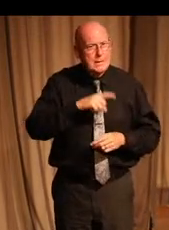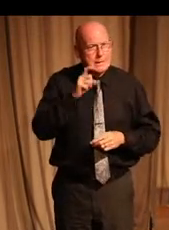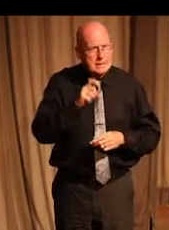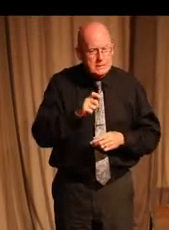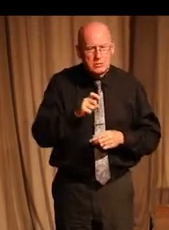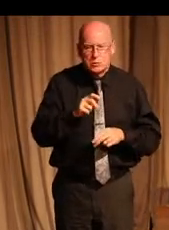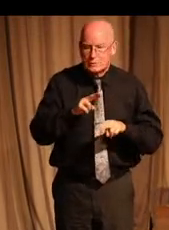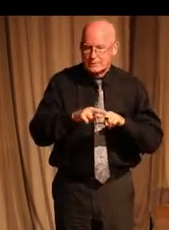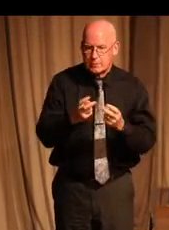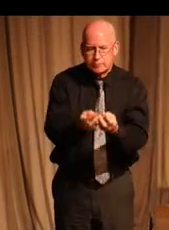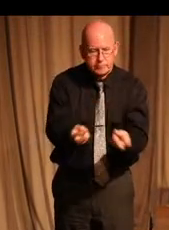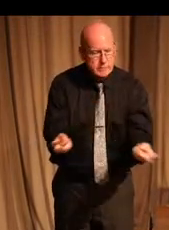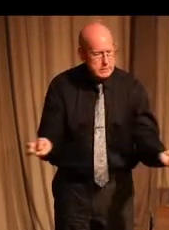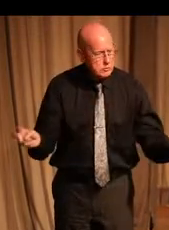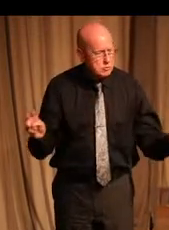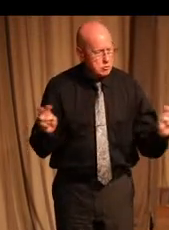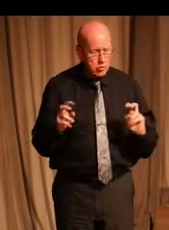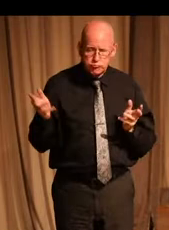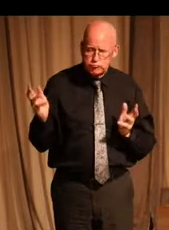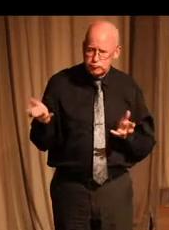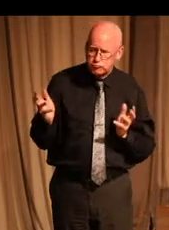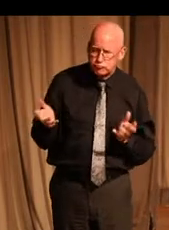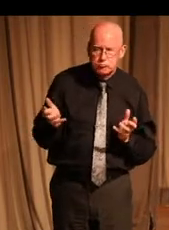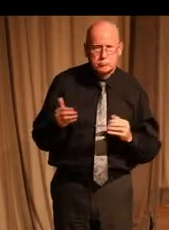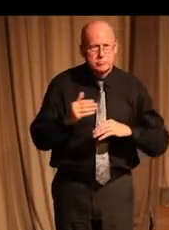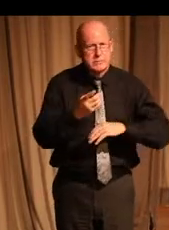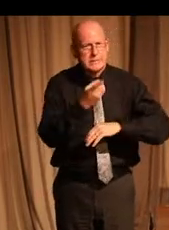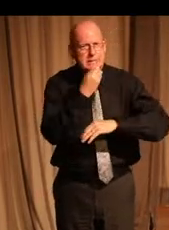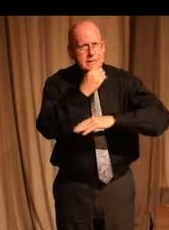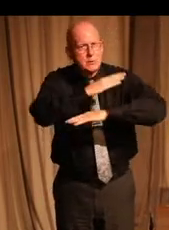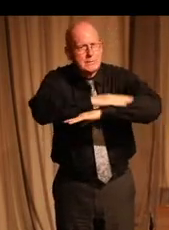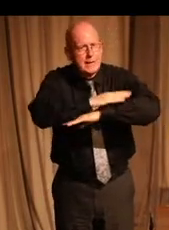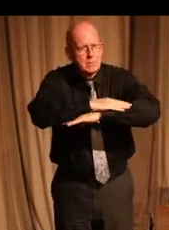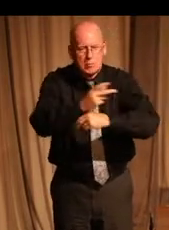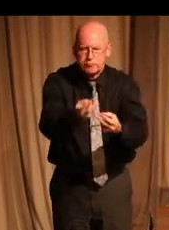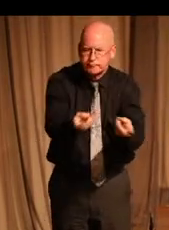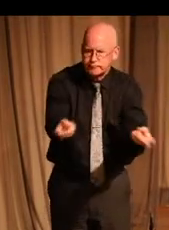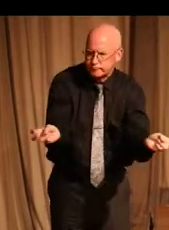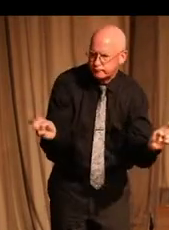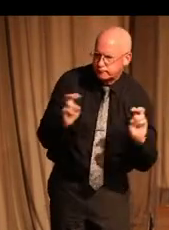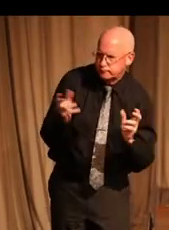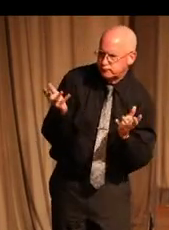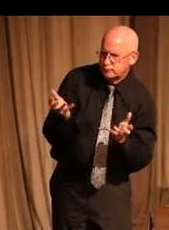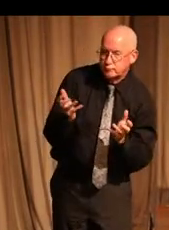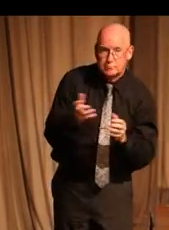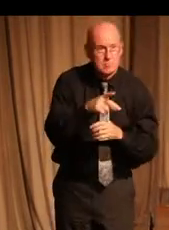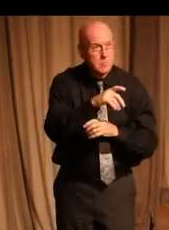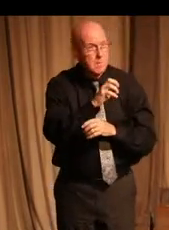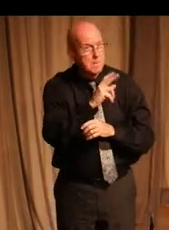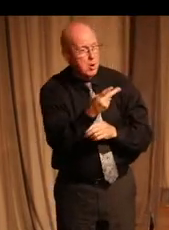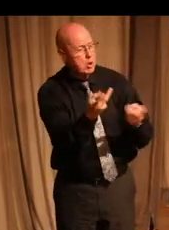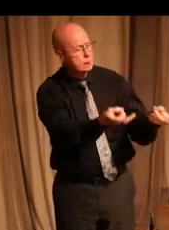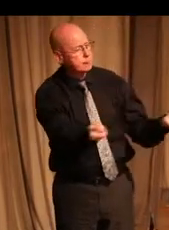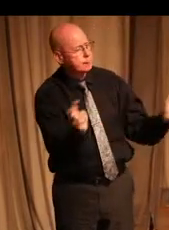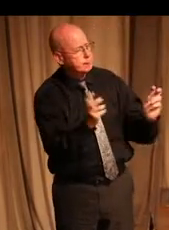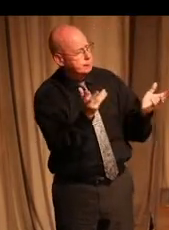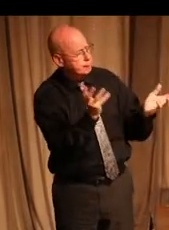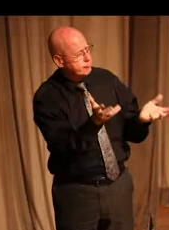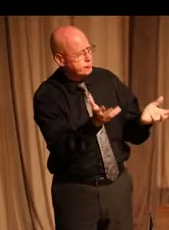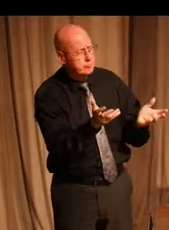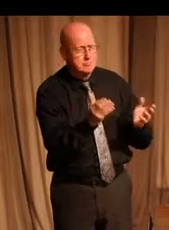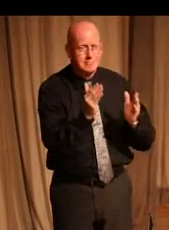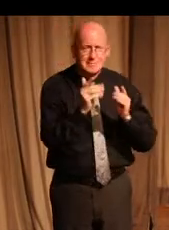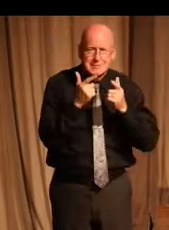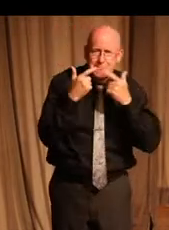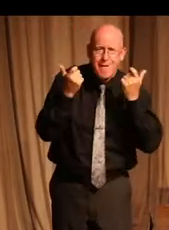in circles at dinner tables and in parks and gather and smile